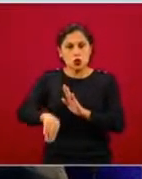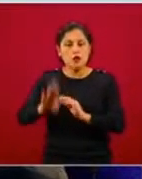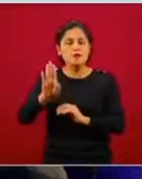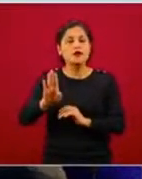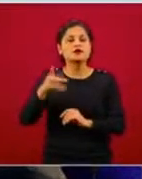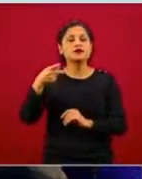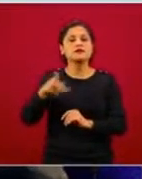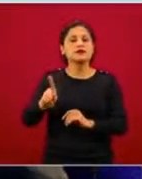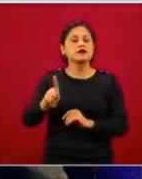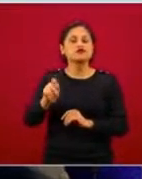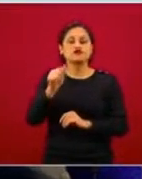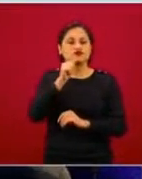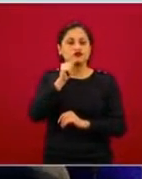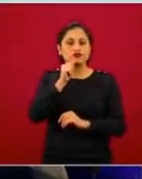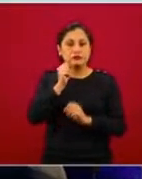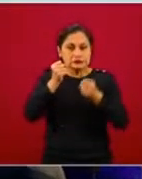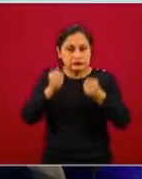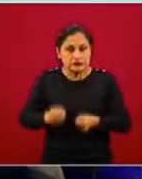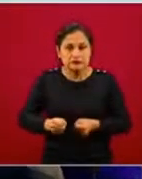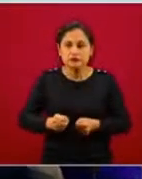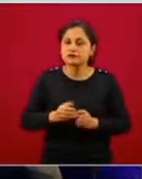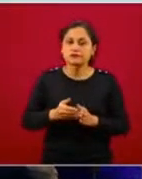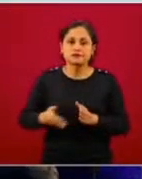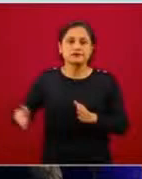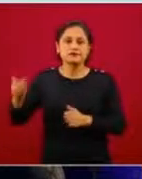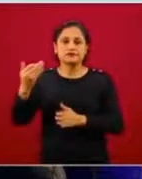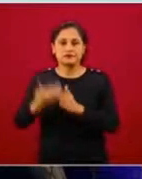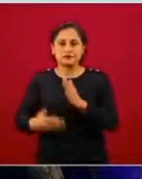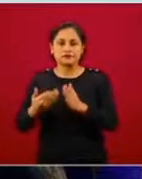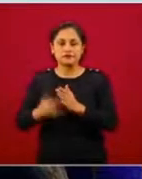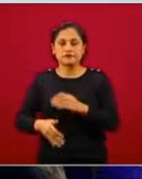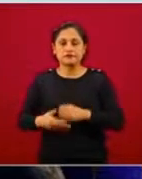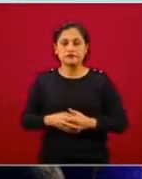but we're not quite out of the woods yet.